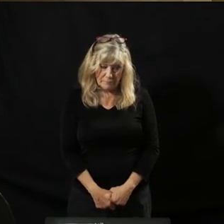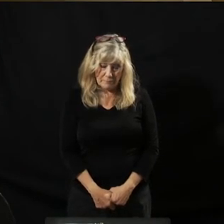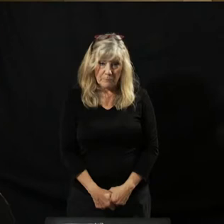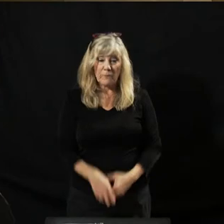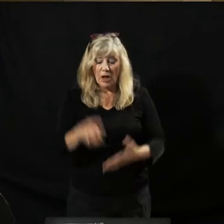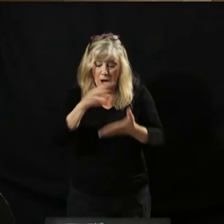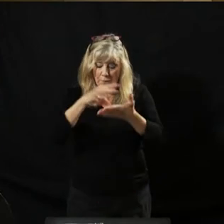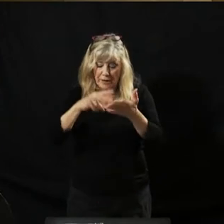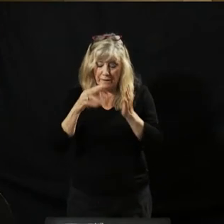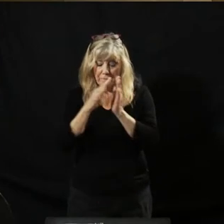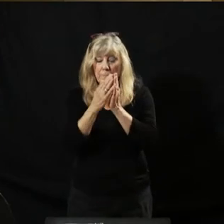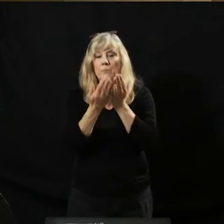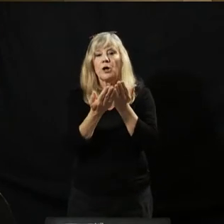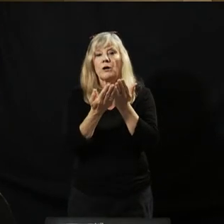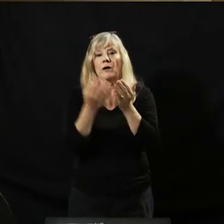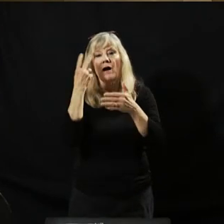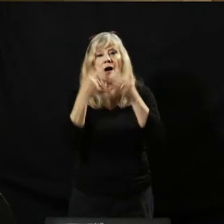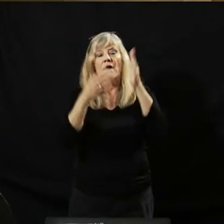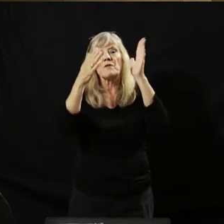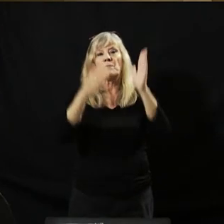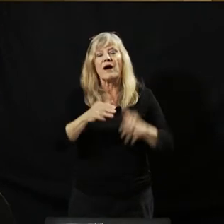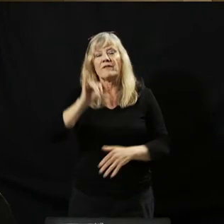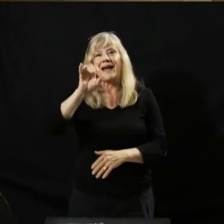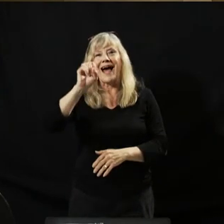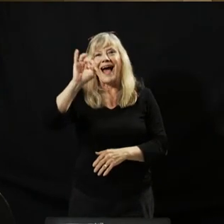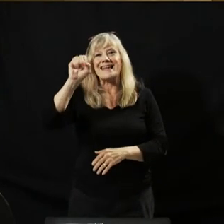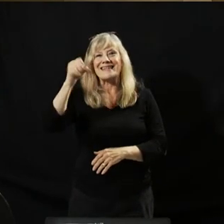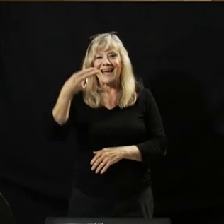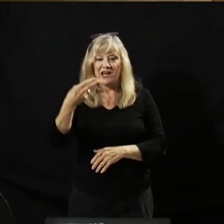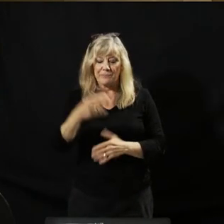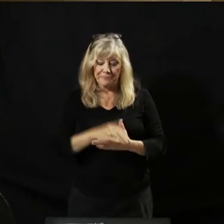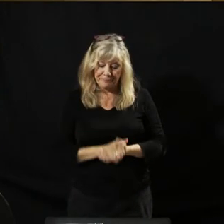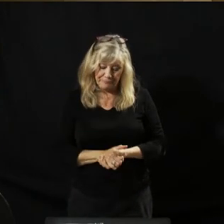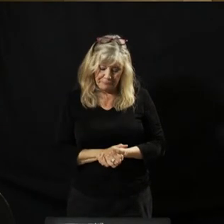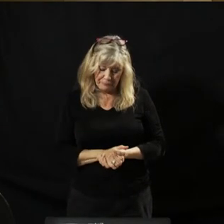A reading from the book of the prophet Isaiah.